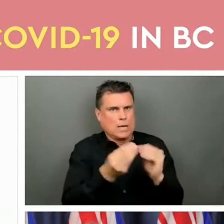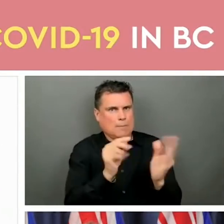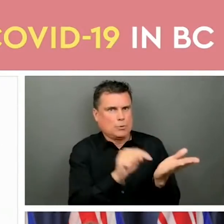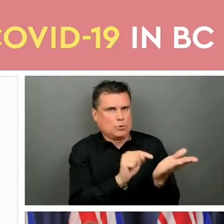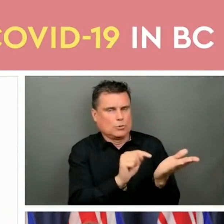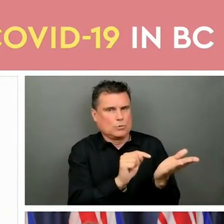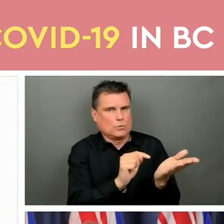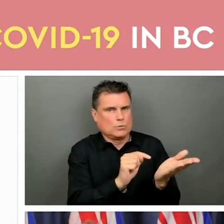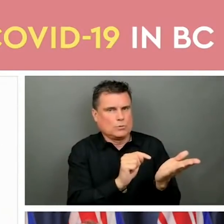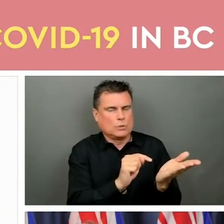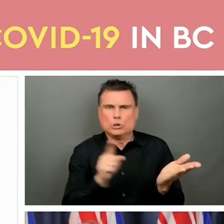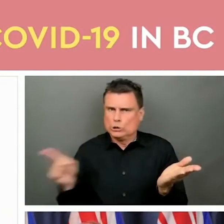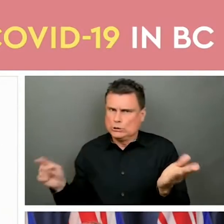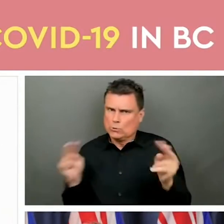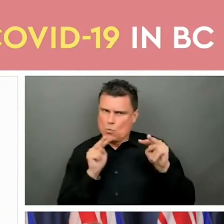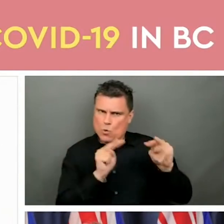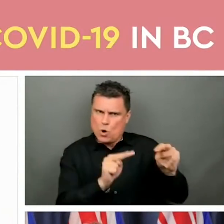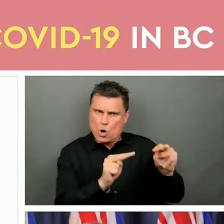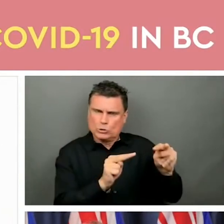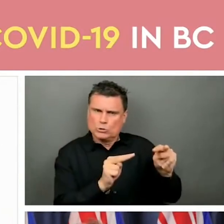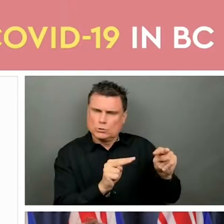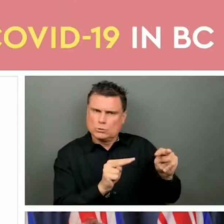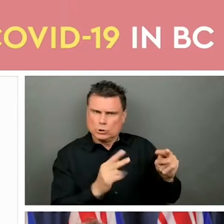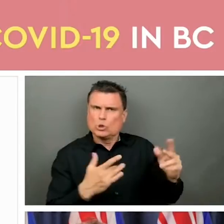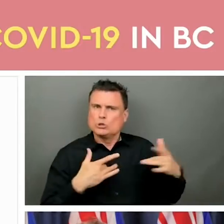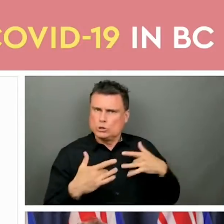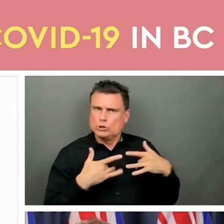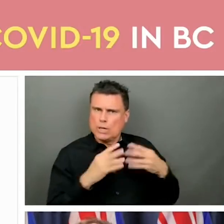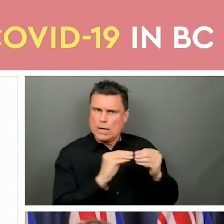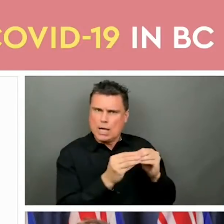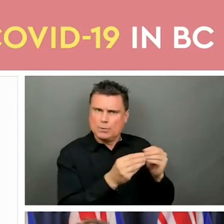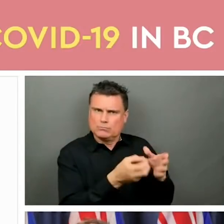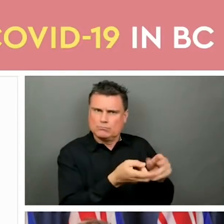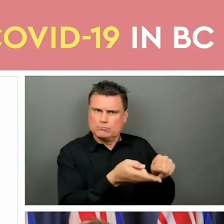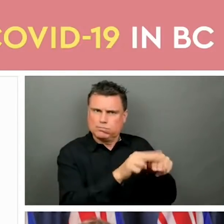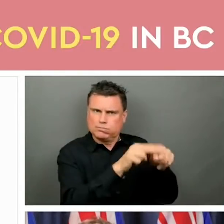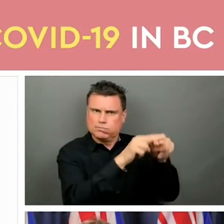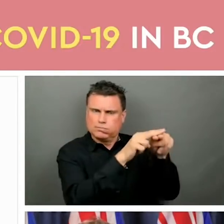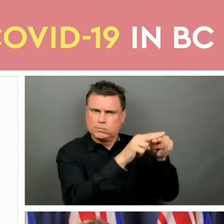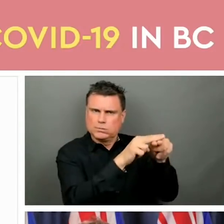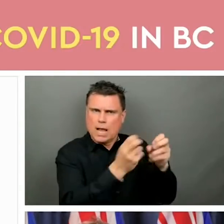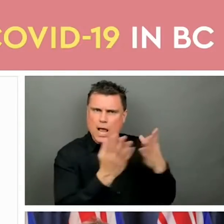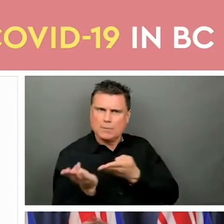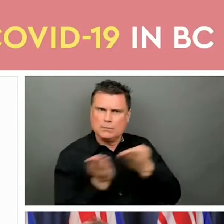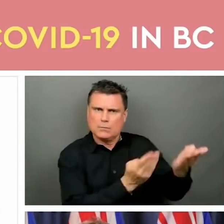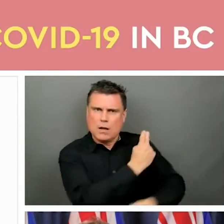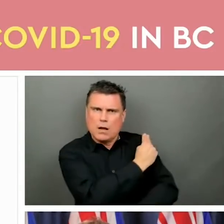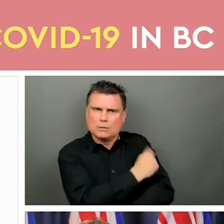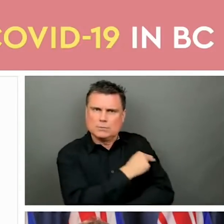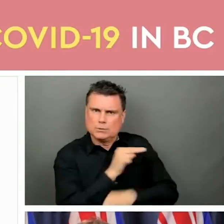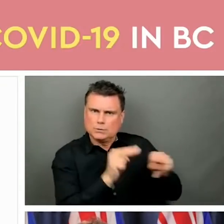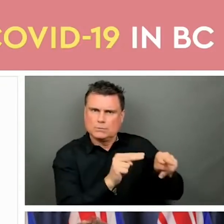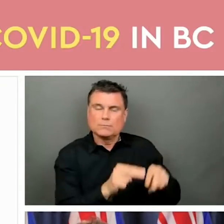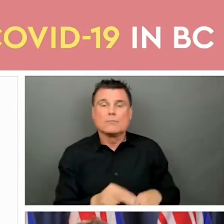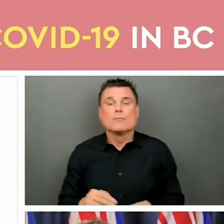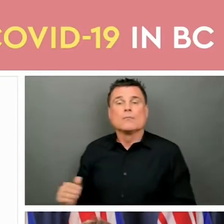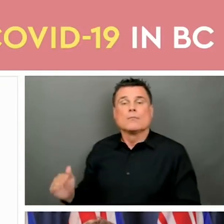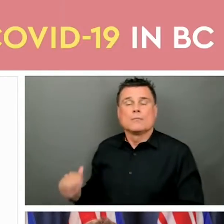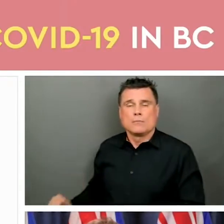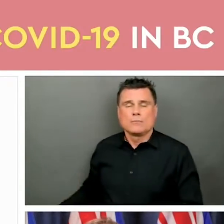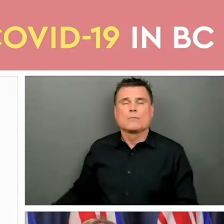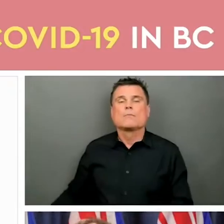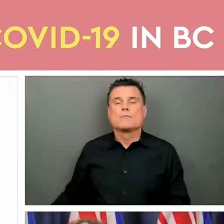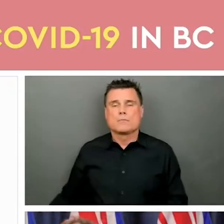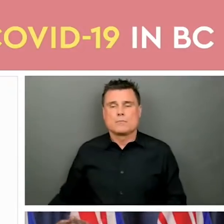is obviously a concern. So finally, what are our operational management activities and protocols to deal with